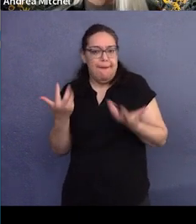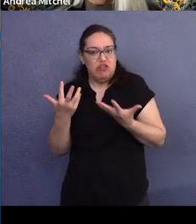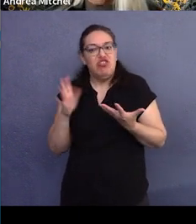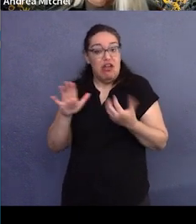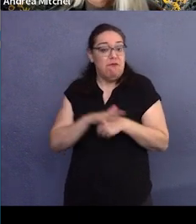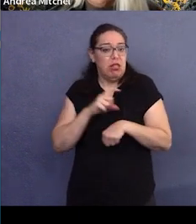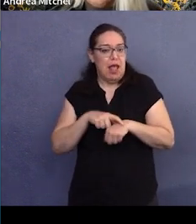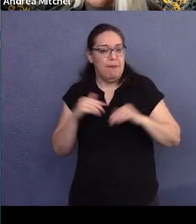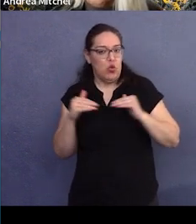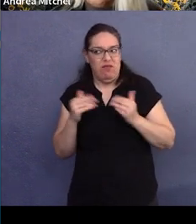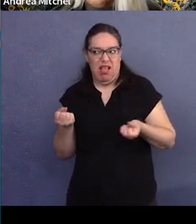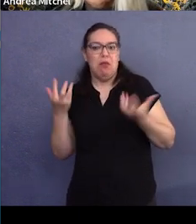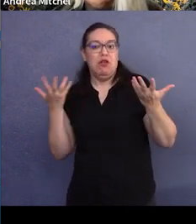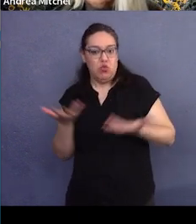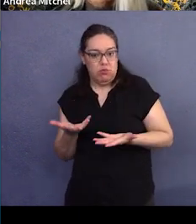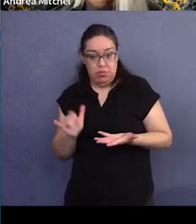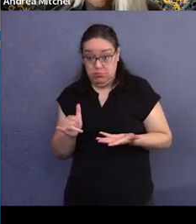Have I lost anyone yet?